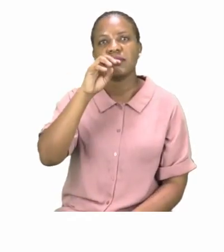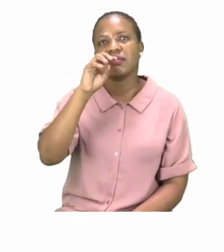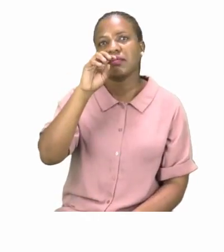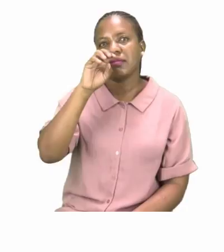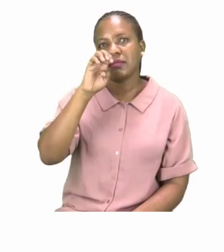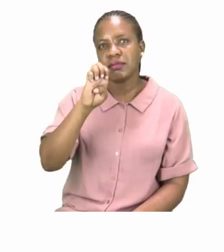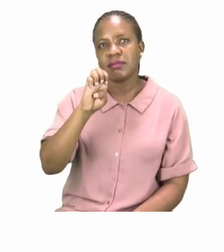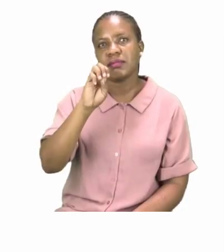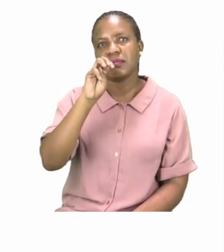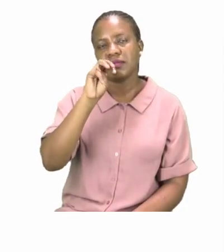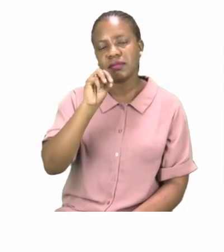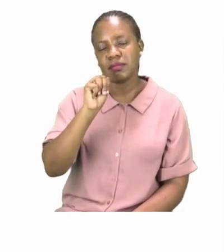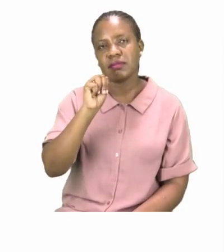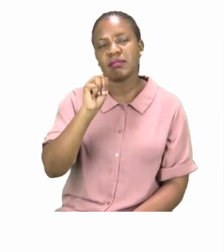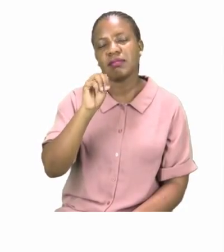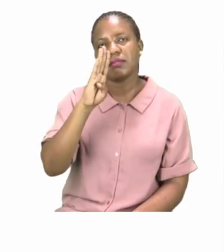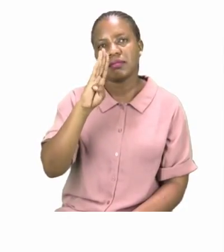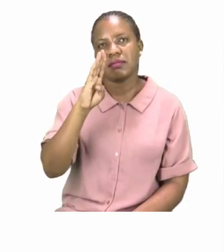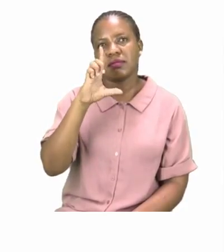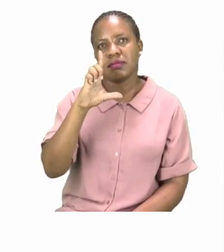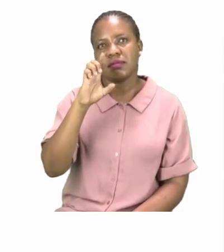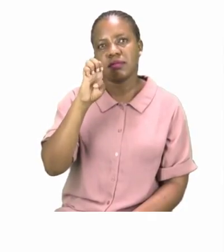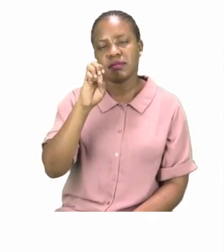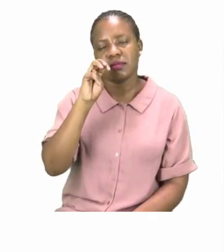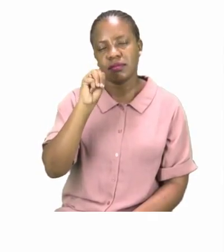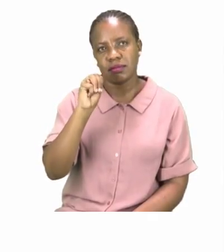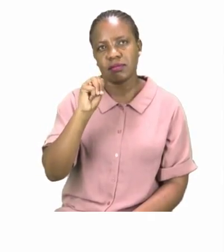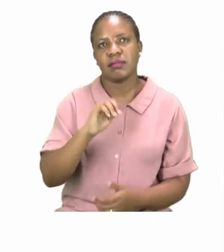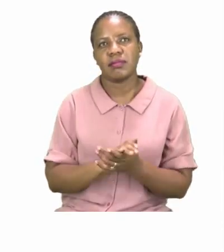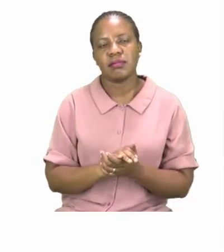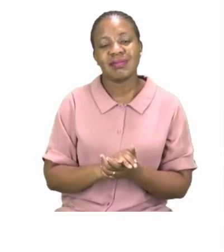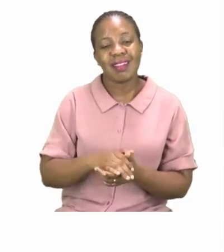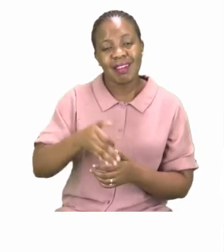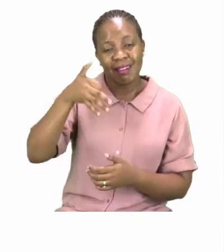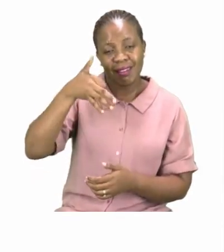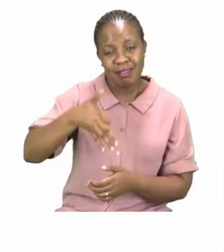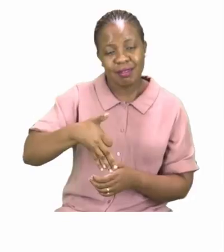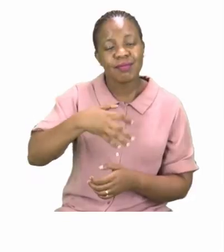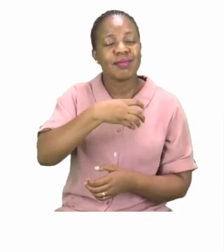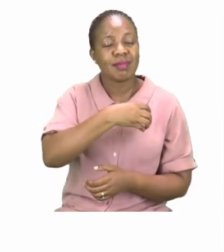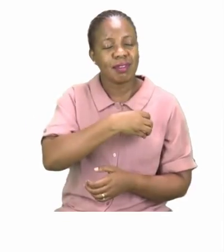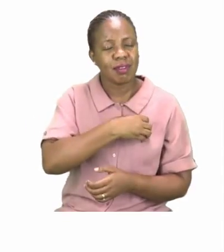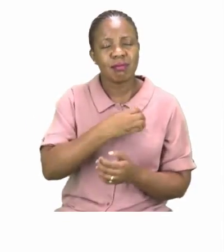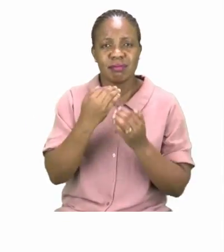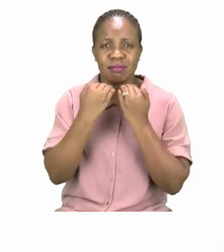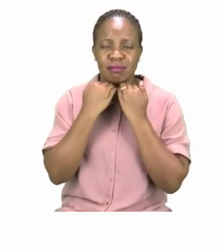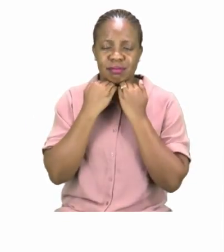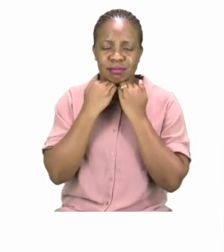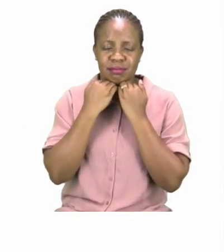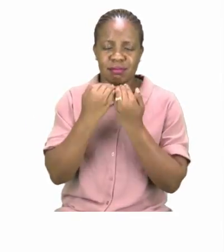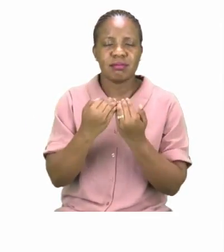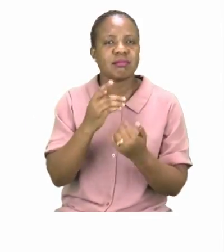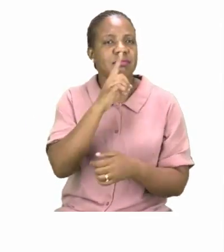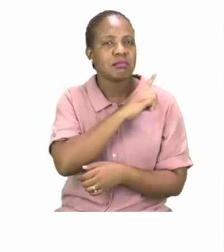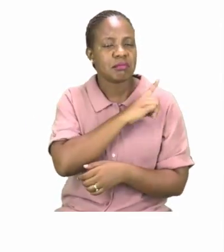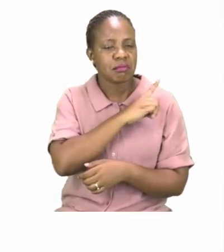the Namibian emblem is very important, boys and girls, and so we need to know what it is